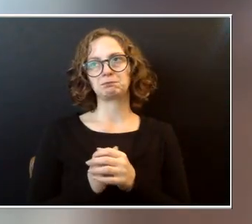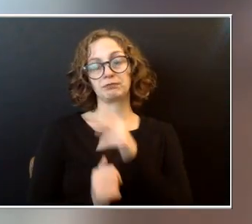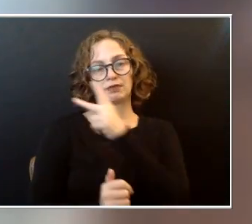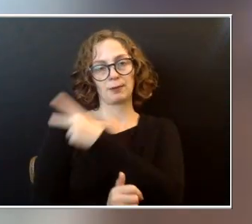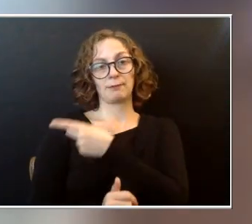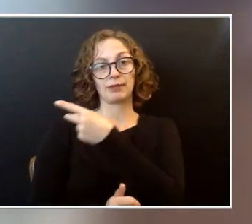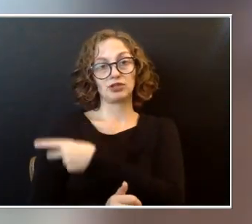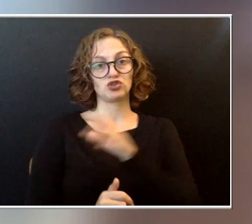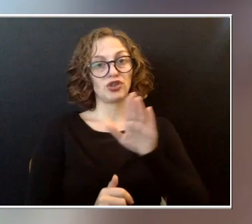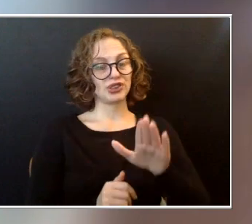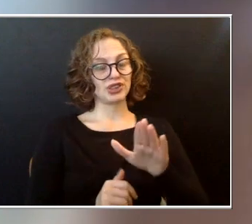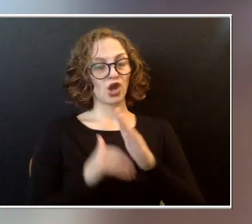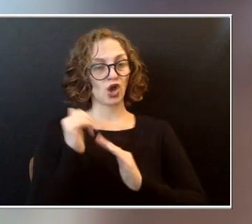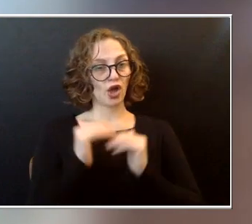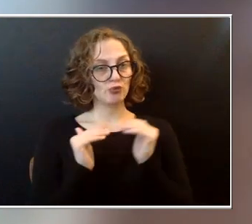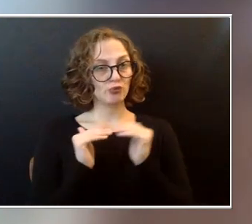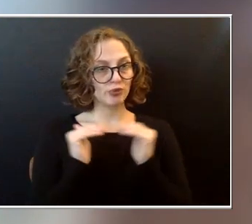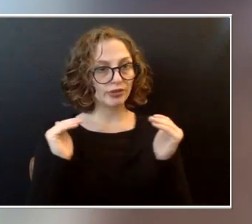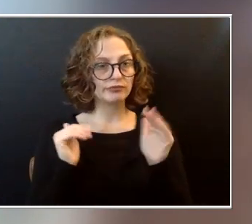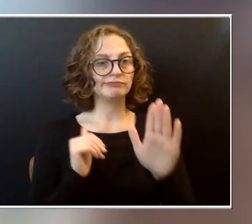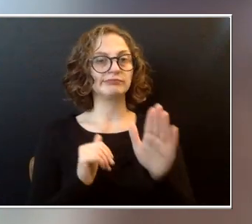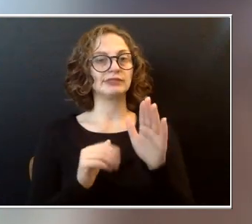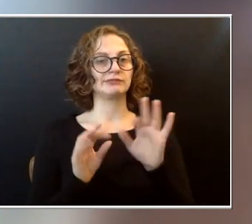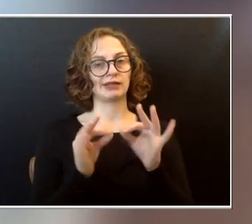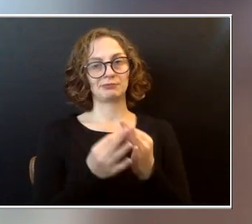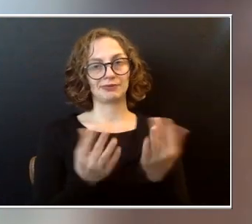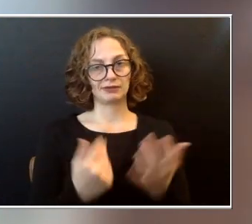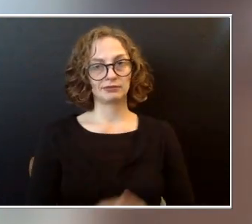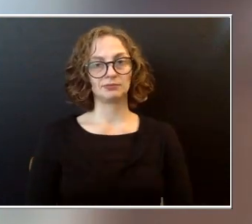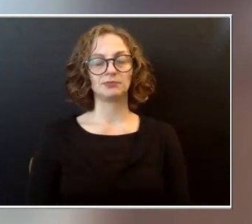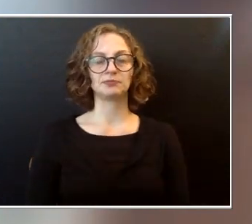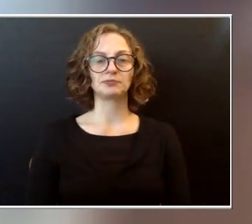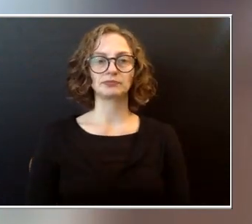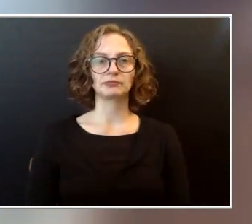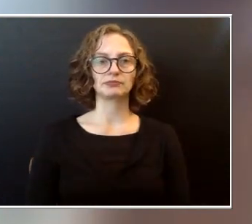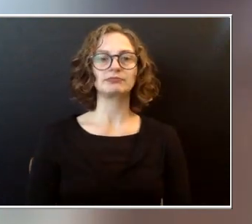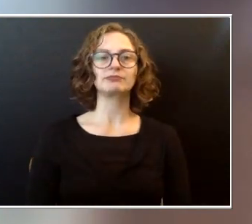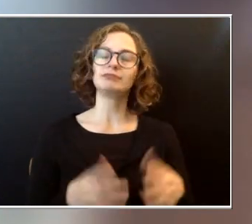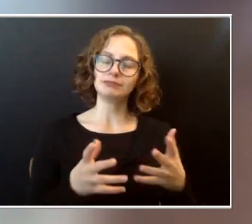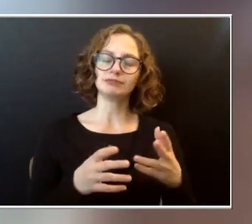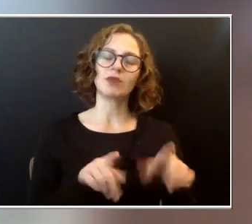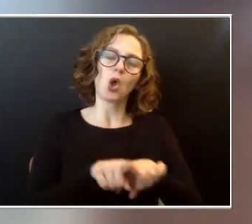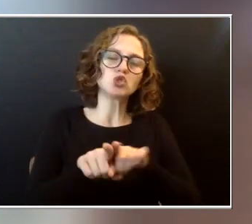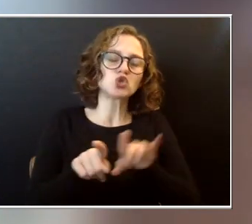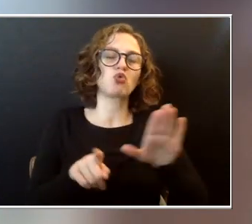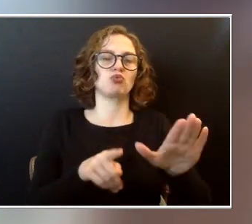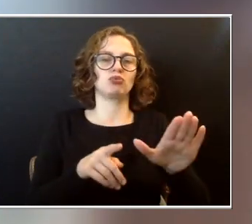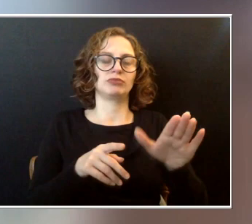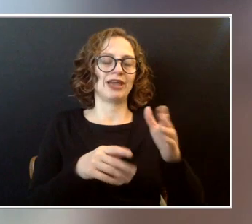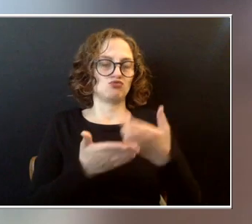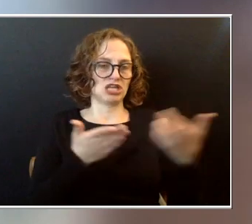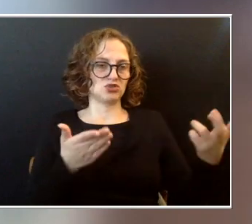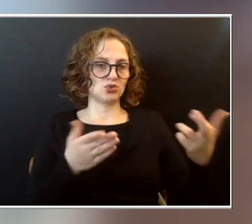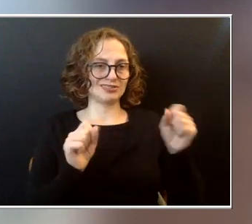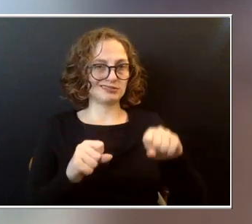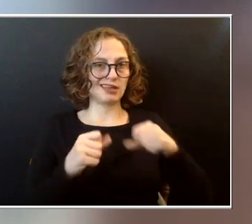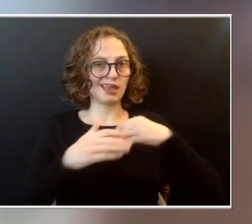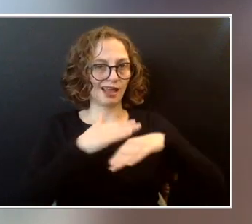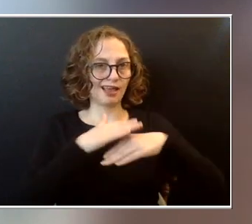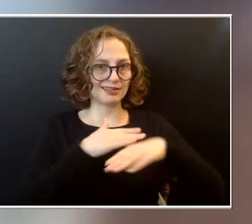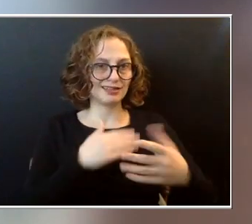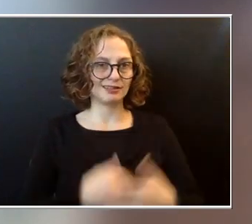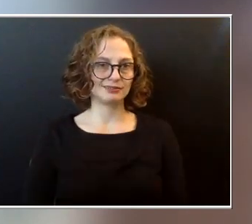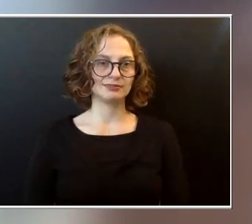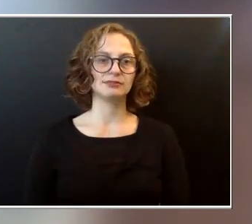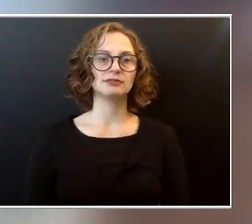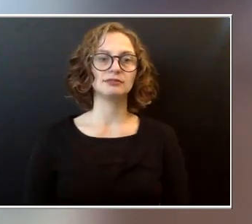their family, and of course what they have access to and the resources. I mean, in this era where